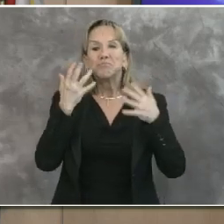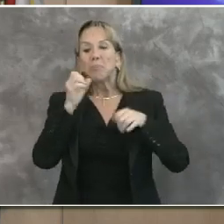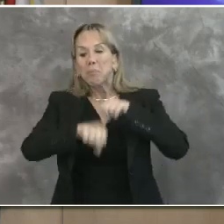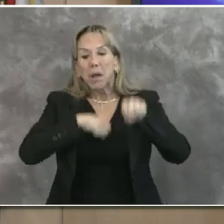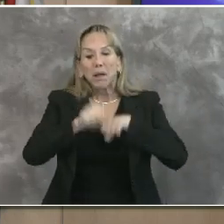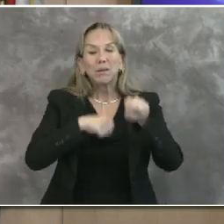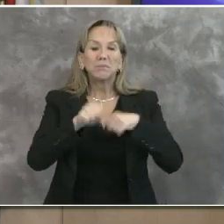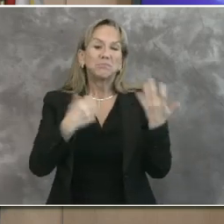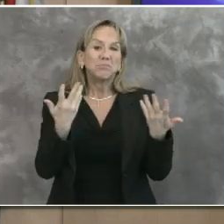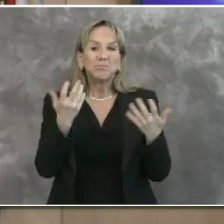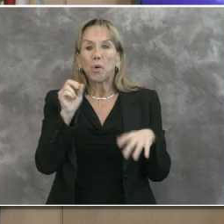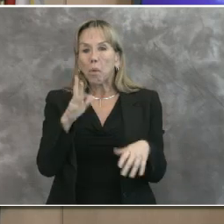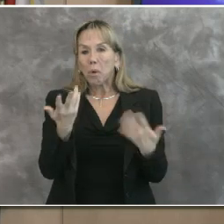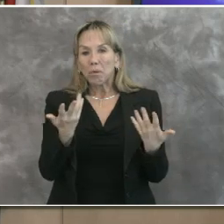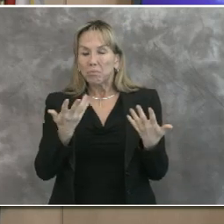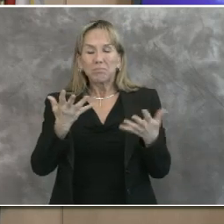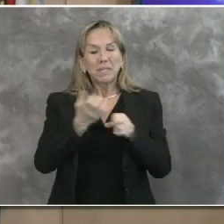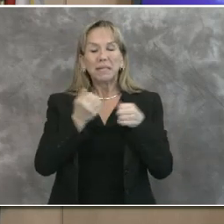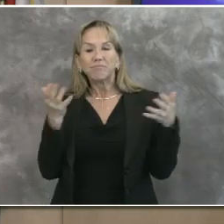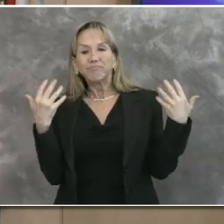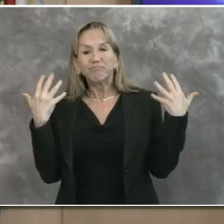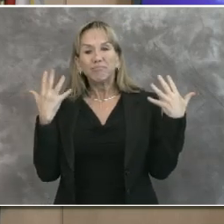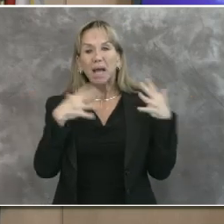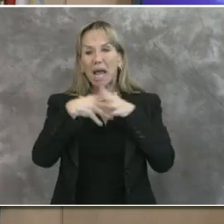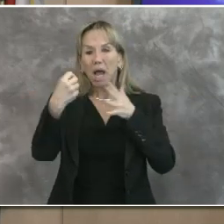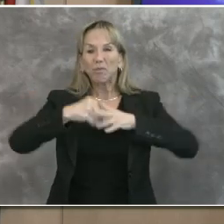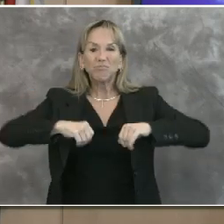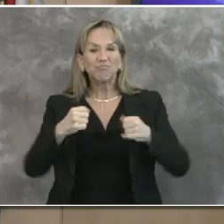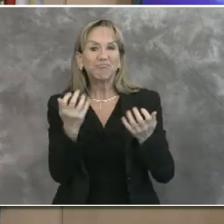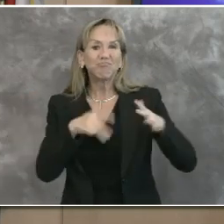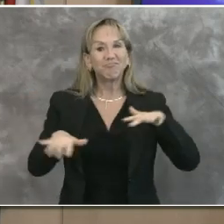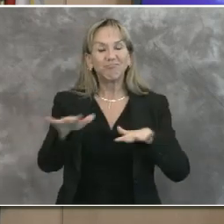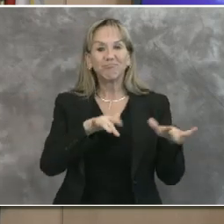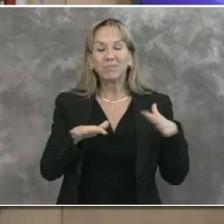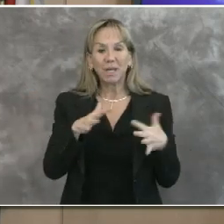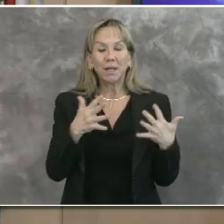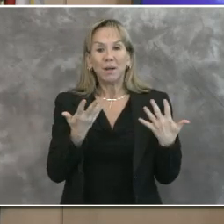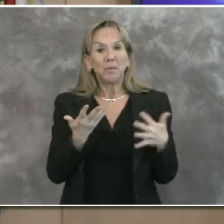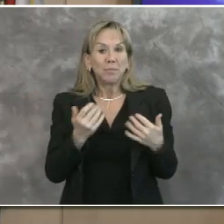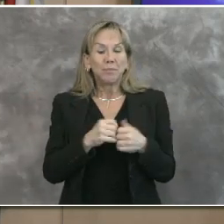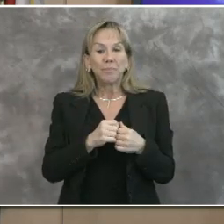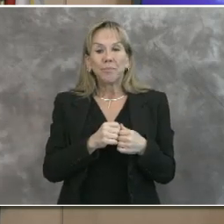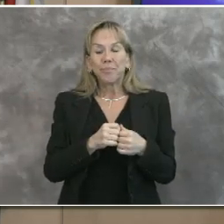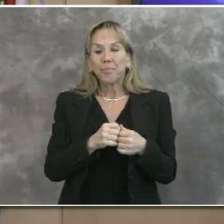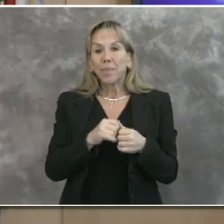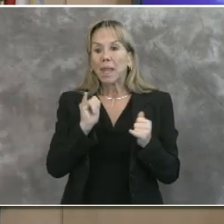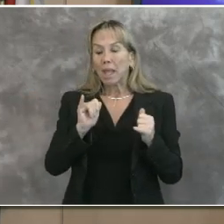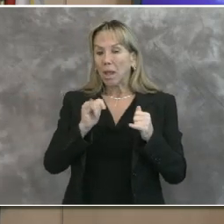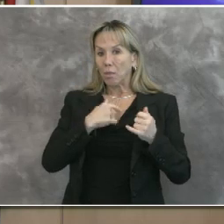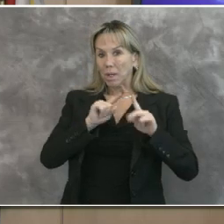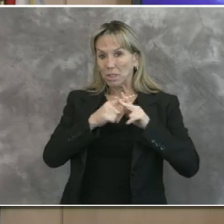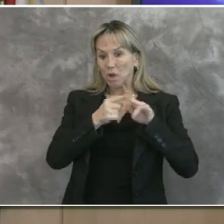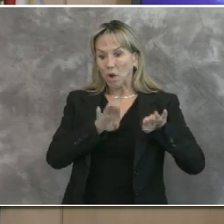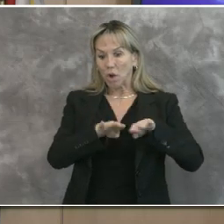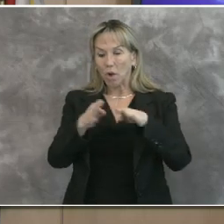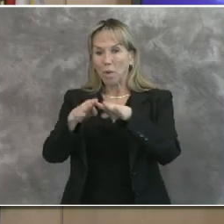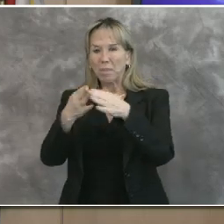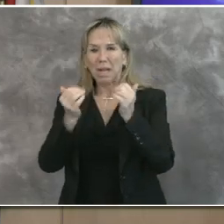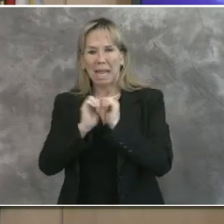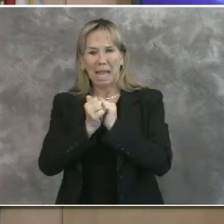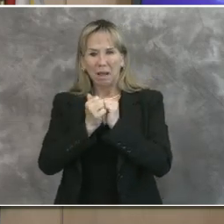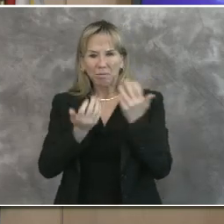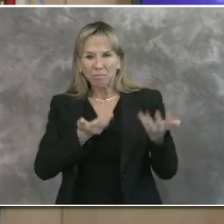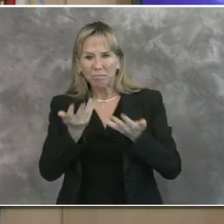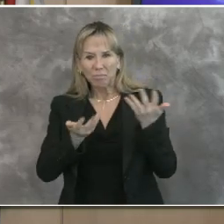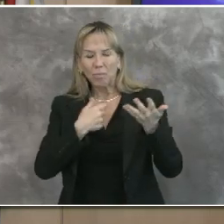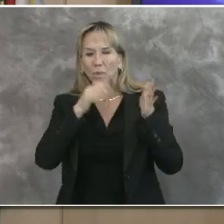or out just getting some fresh air. As we look to reopen, we will be following the lead of federal and state